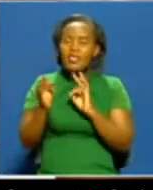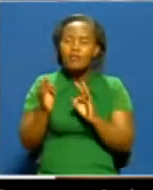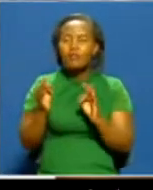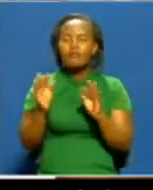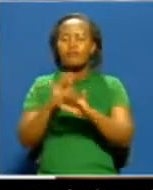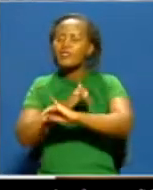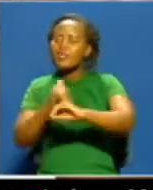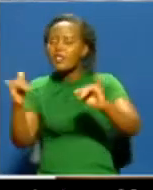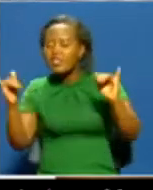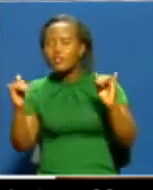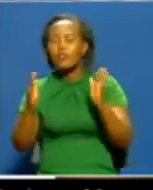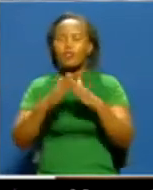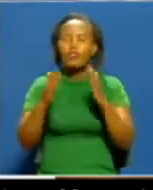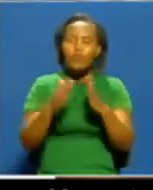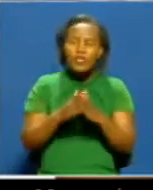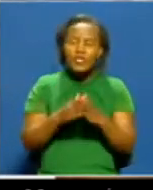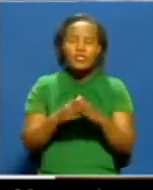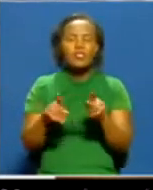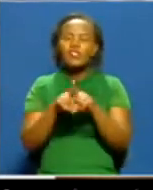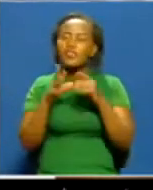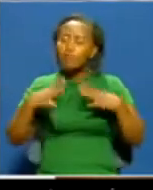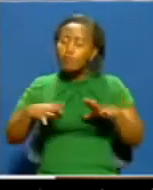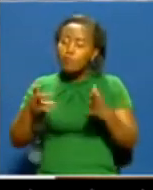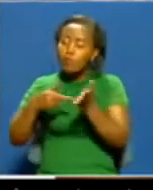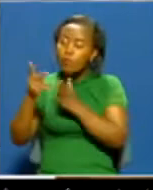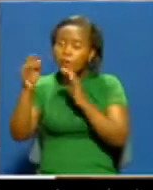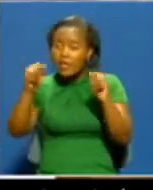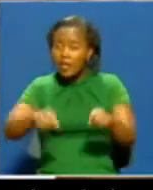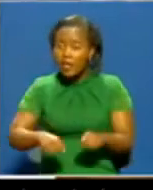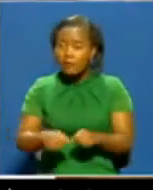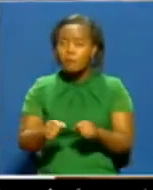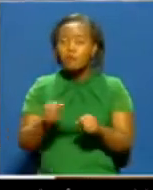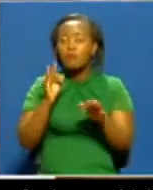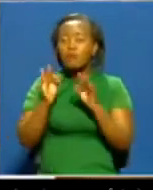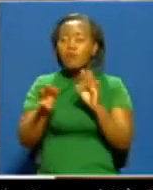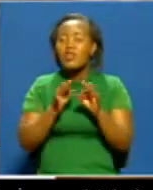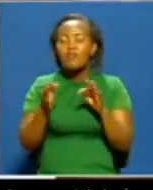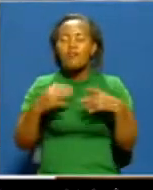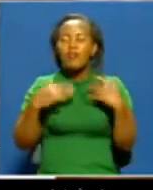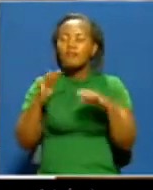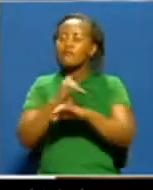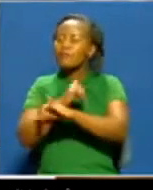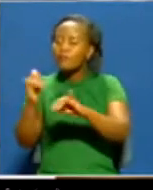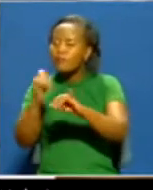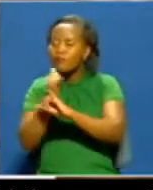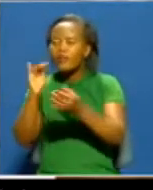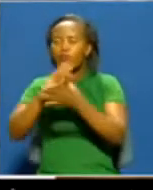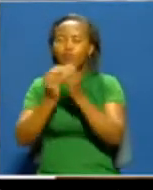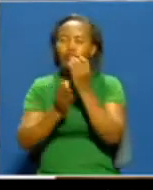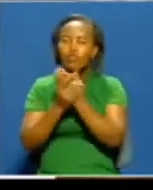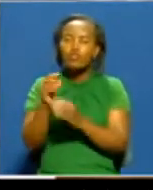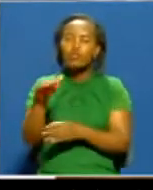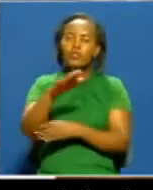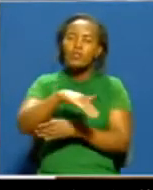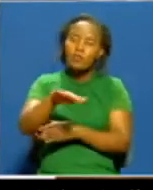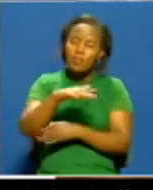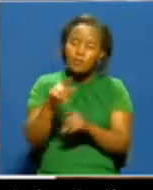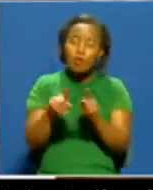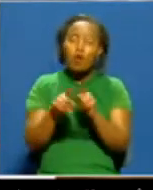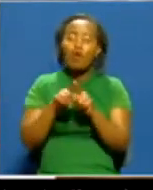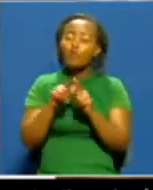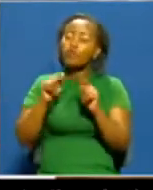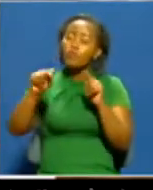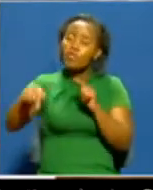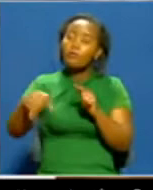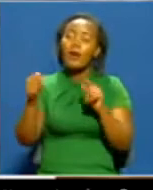the market people have to pay for it, if you have got proper toilets, if you have got sanitation areas, if you demand of people